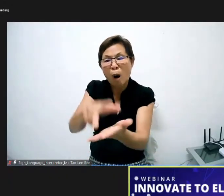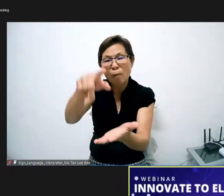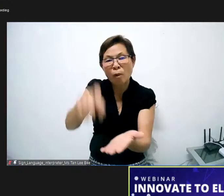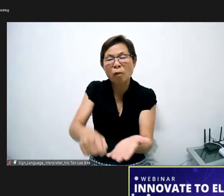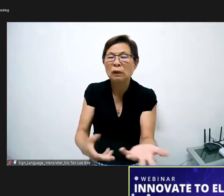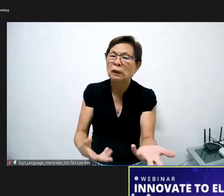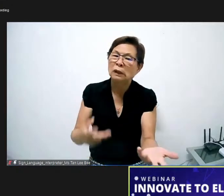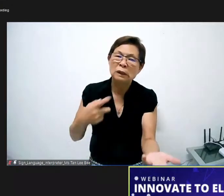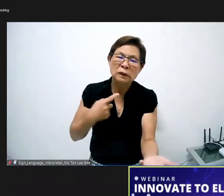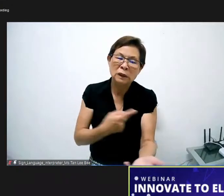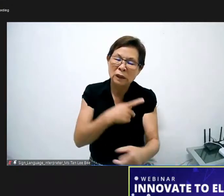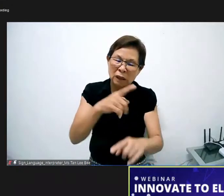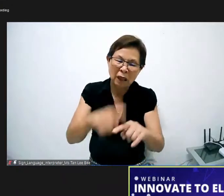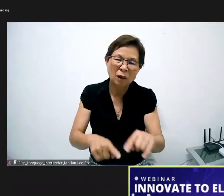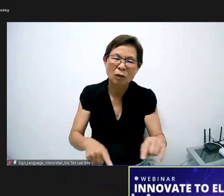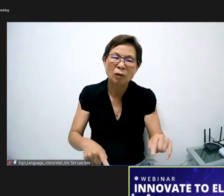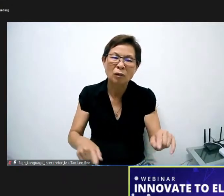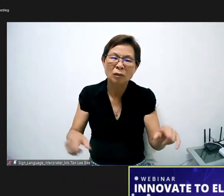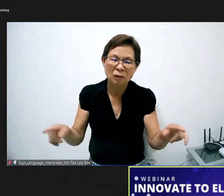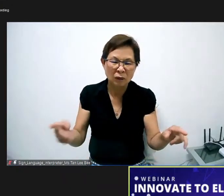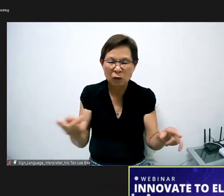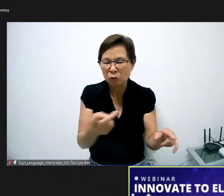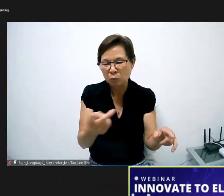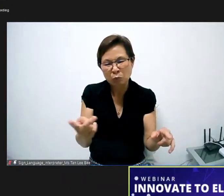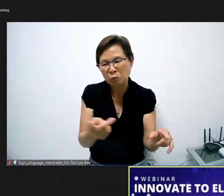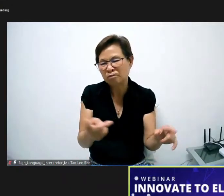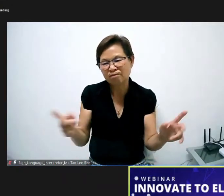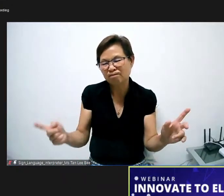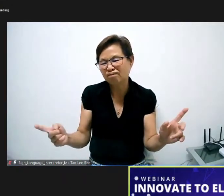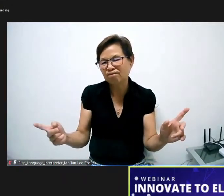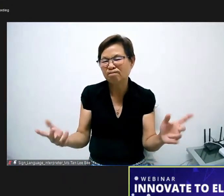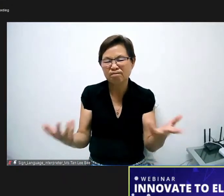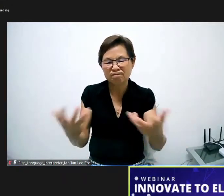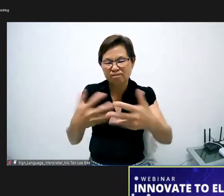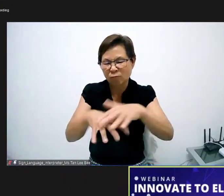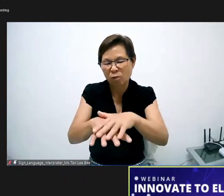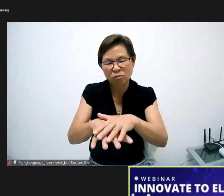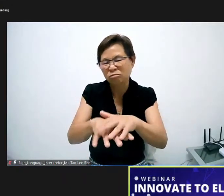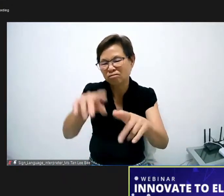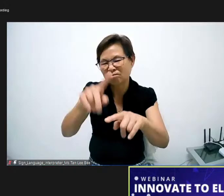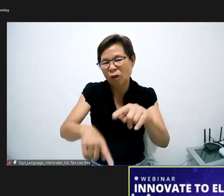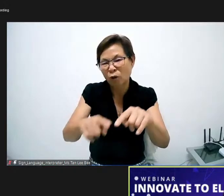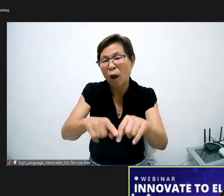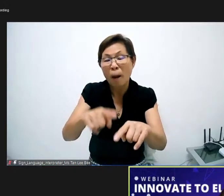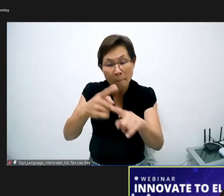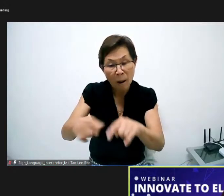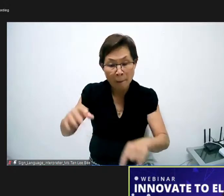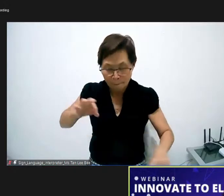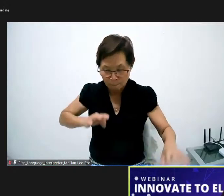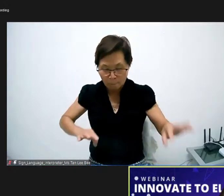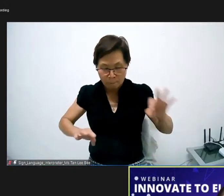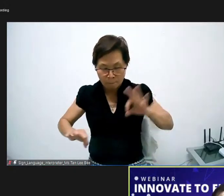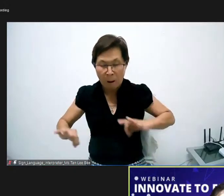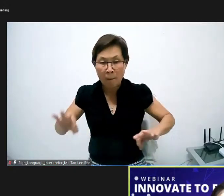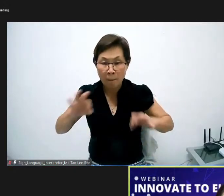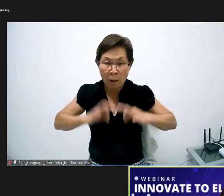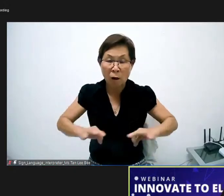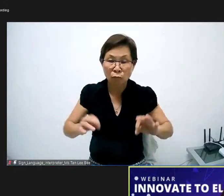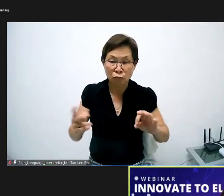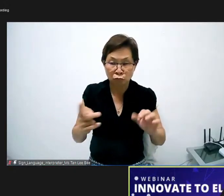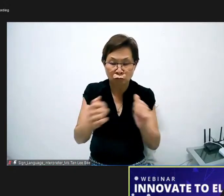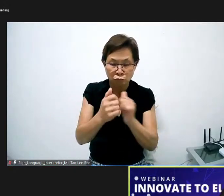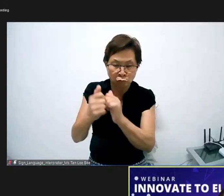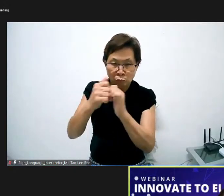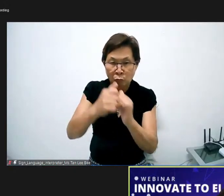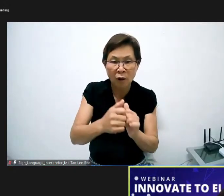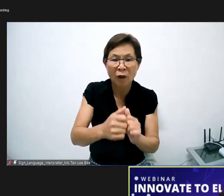blend these two requirements together so that we can benefit each other. Of course, first, yes,